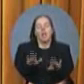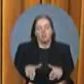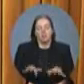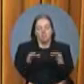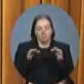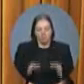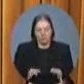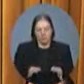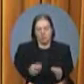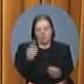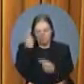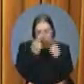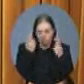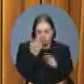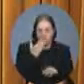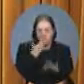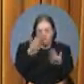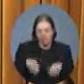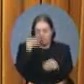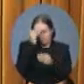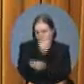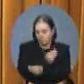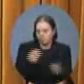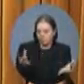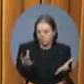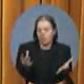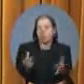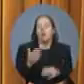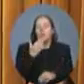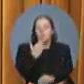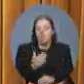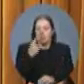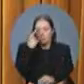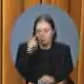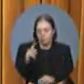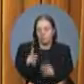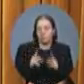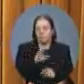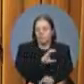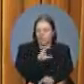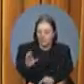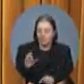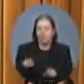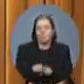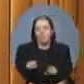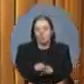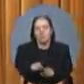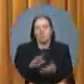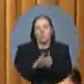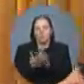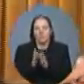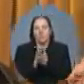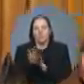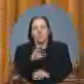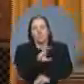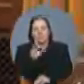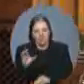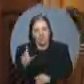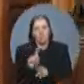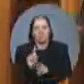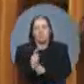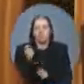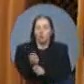the best interests of Canadian workers, Canadian businesses, Canadian consumers, and, of course, Canadian taxpayers. Honourable Member